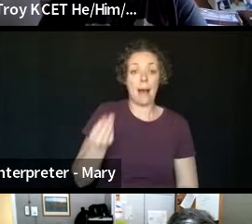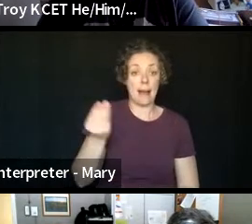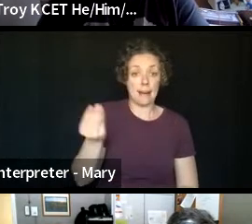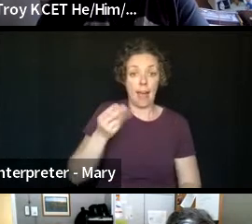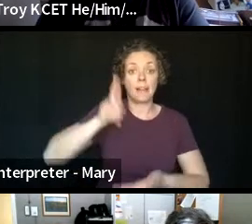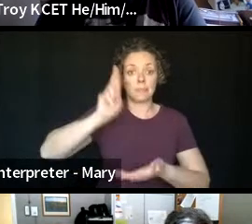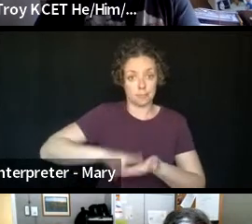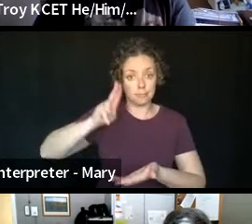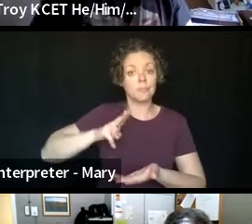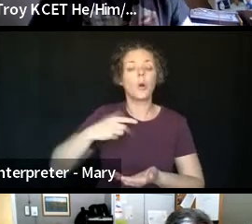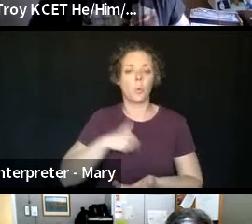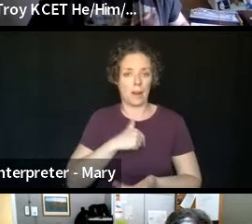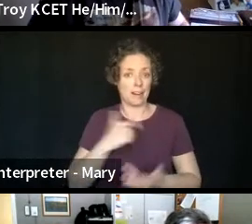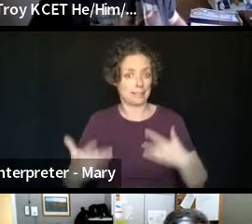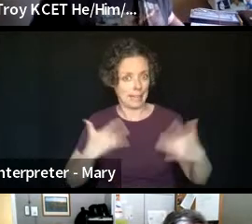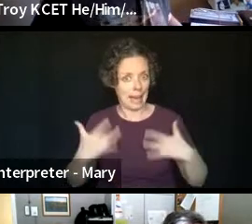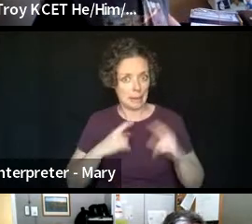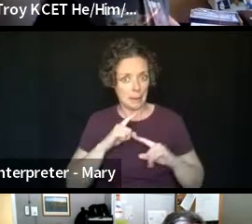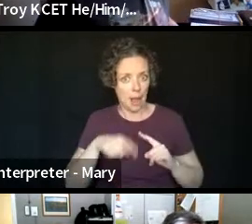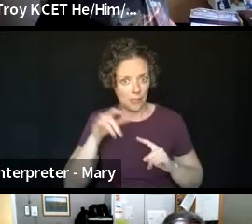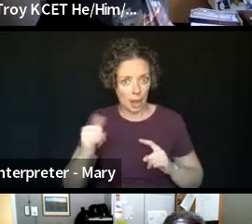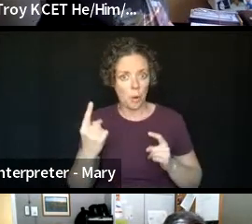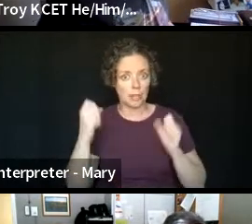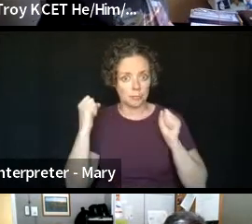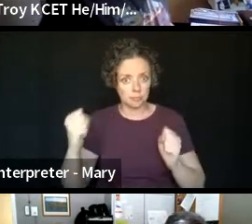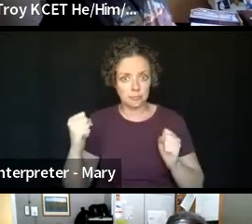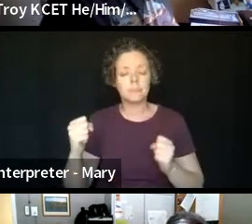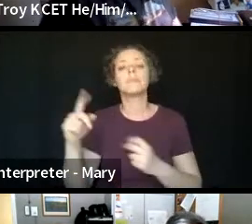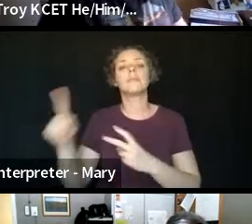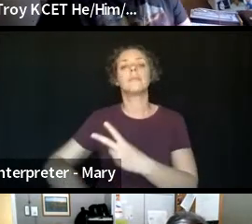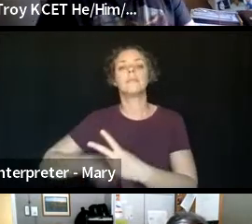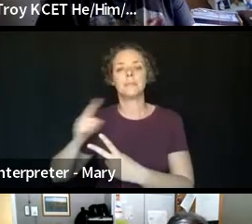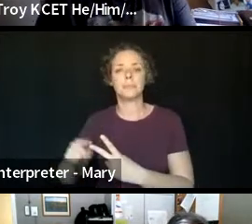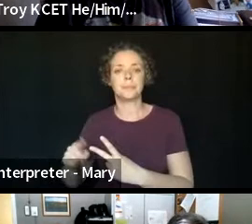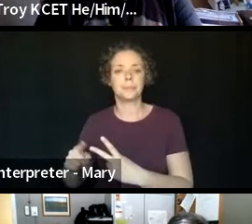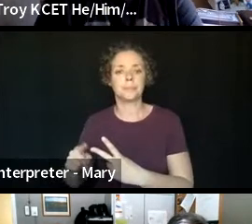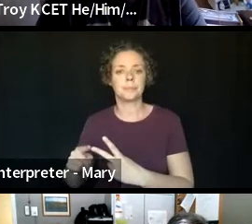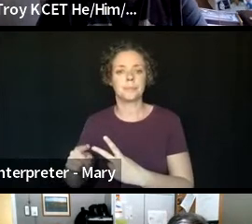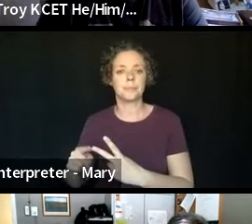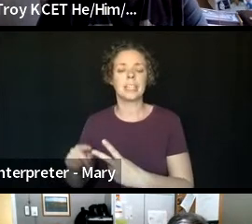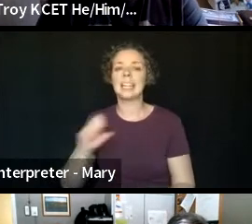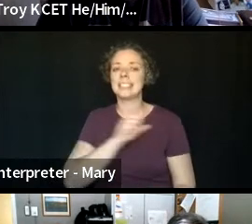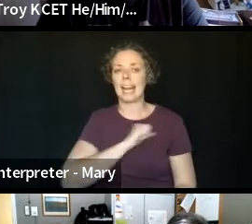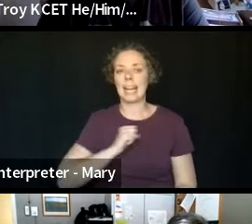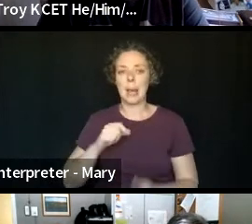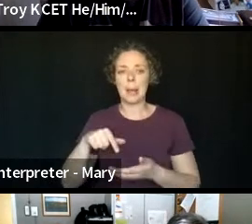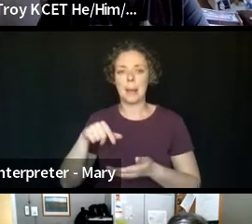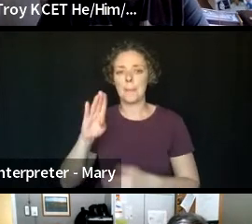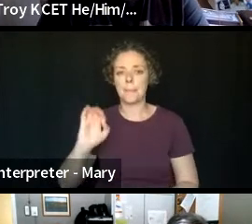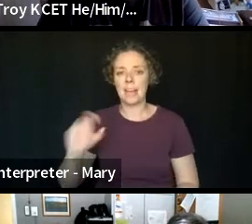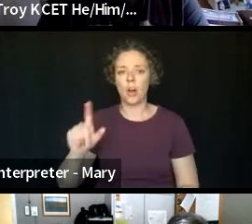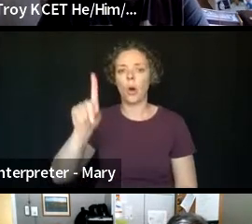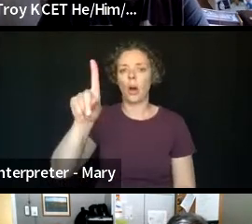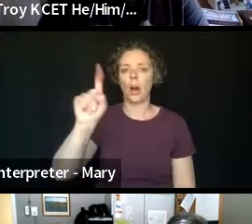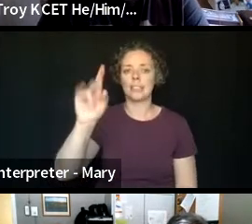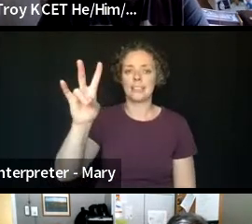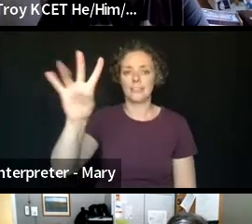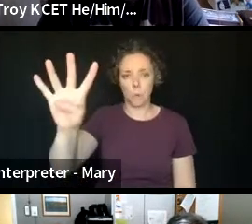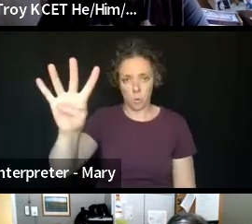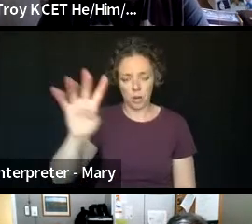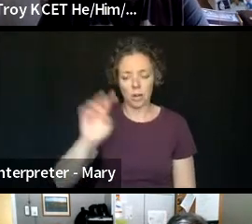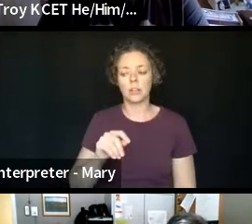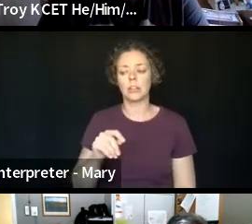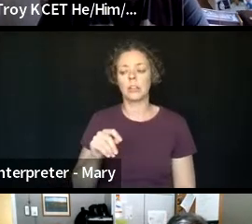so we're excited about that one. And then Senate Bill 174.